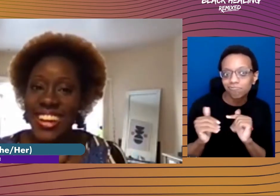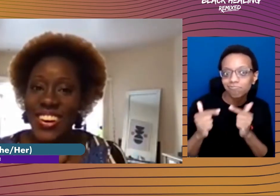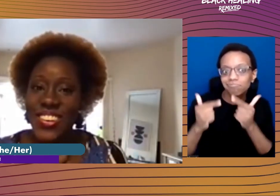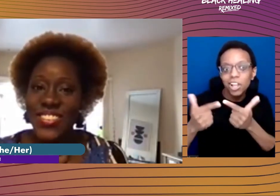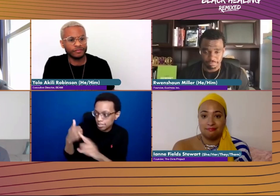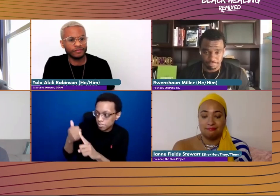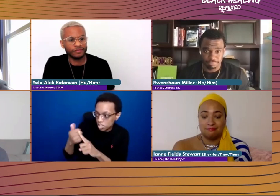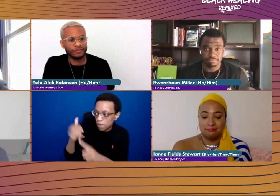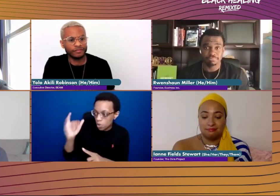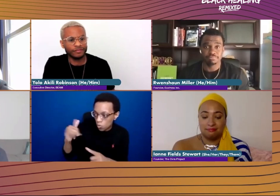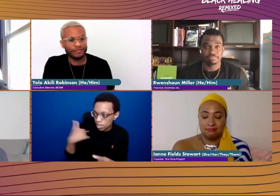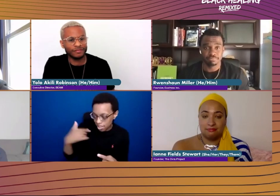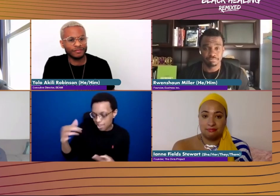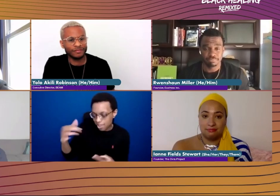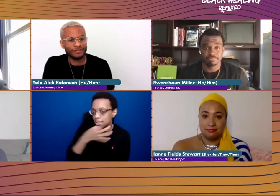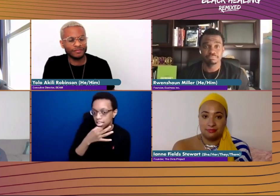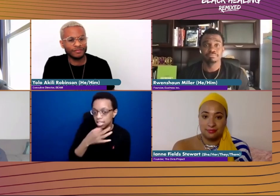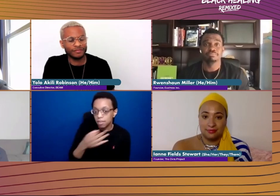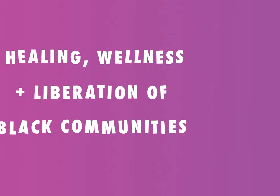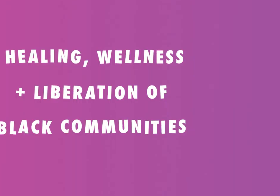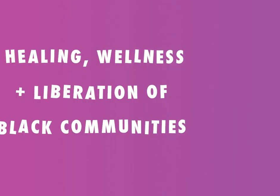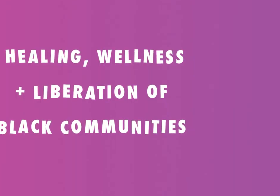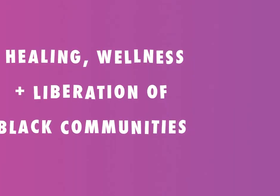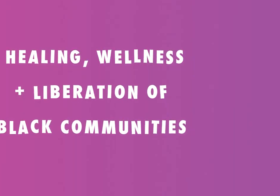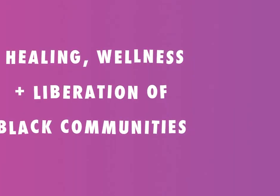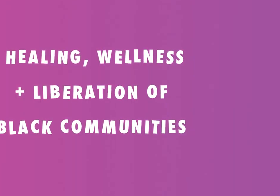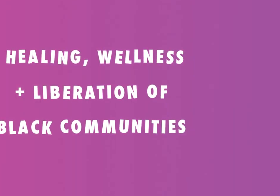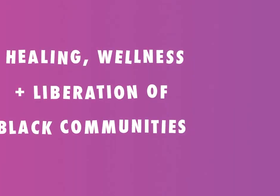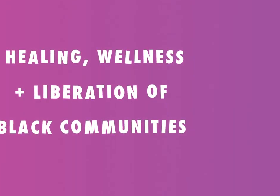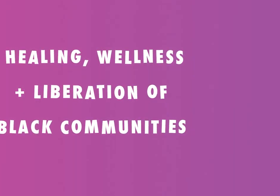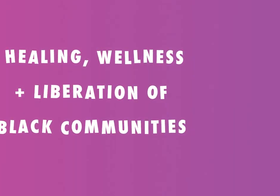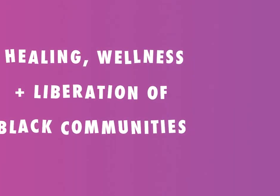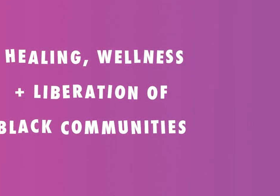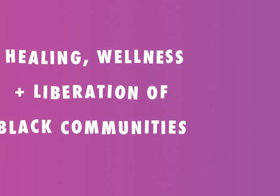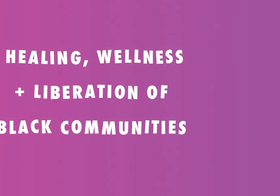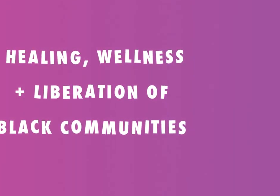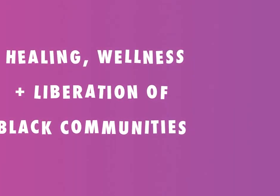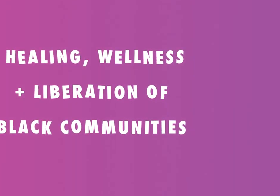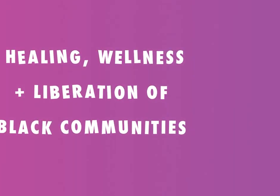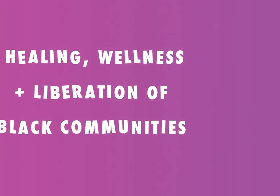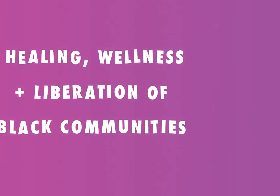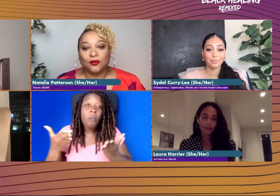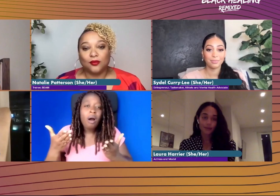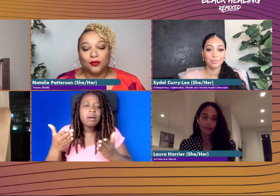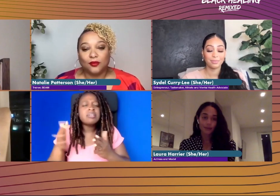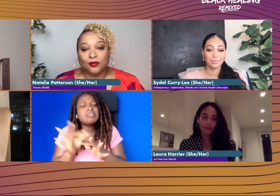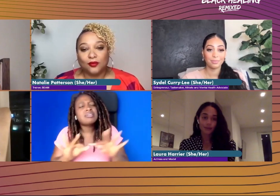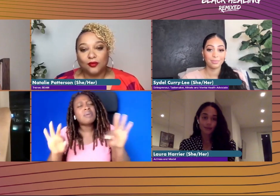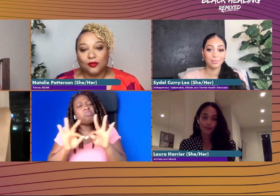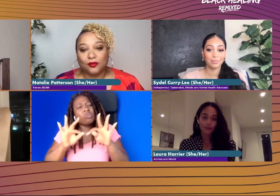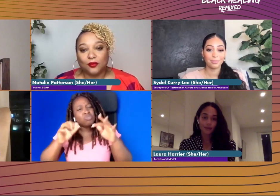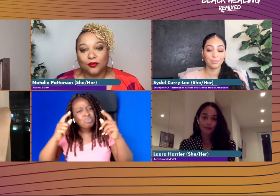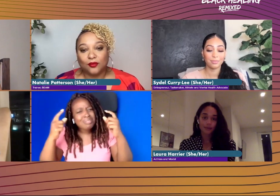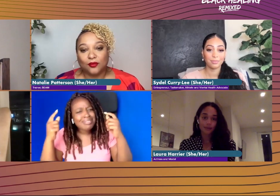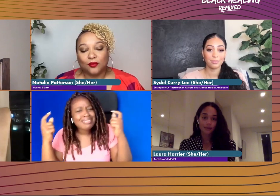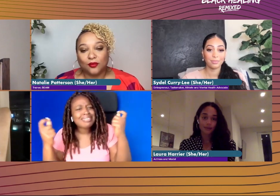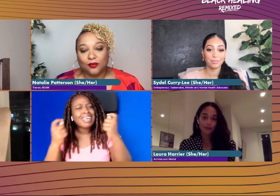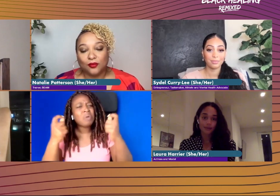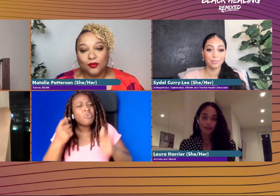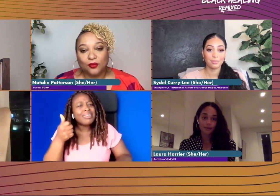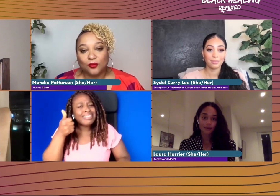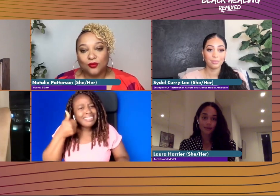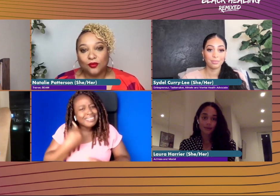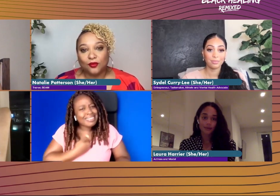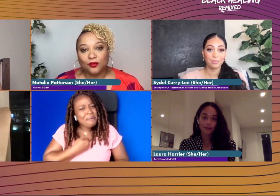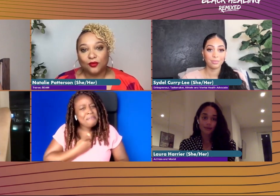excited. Let's go. A lot of the mental health system is pulled from Black genius. When we are in big